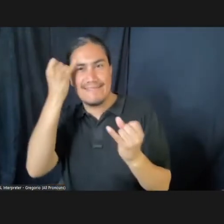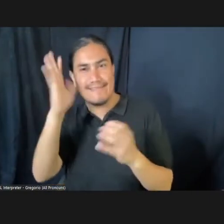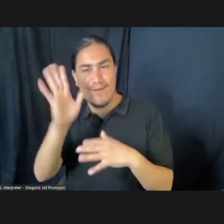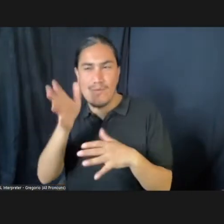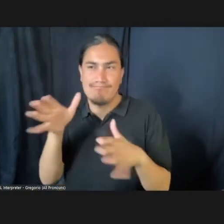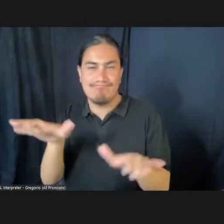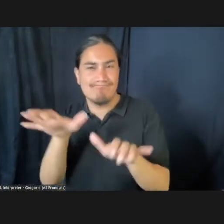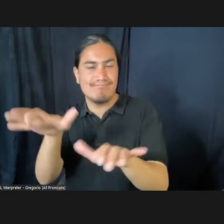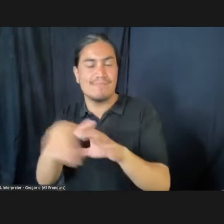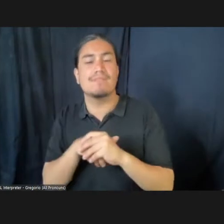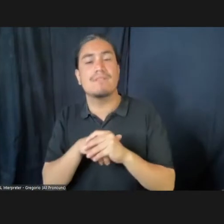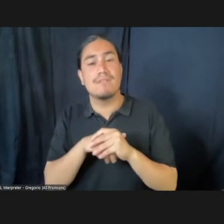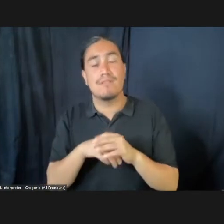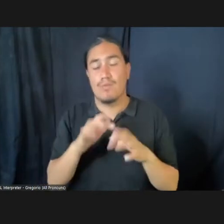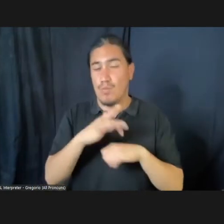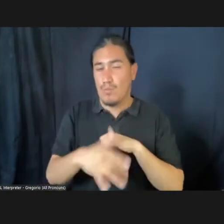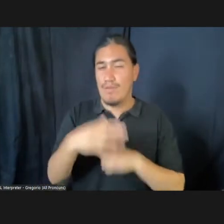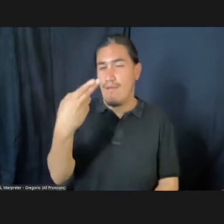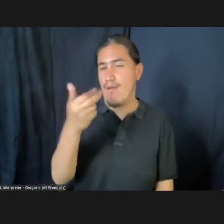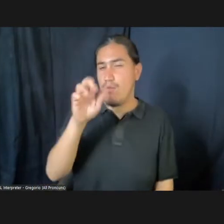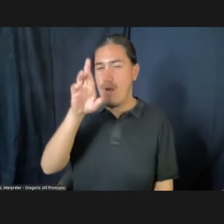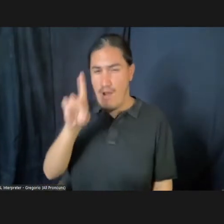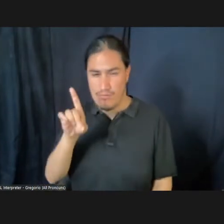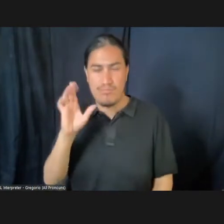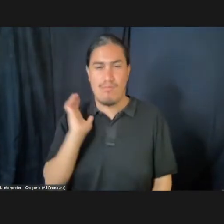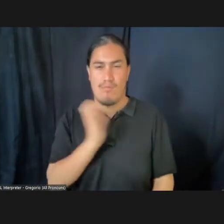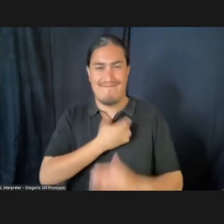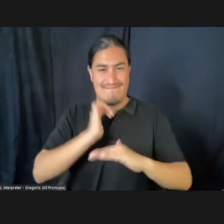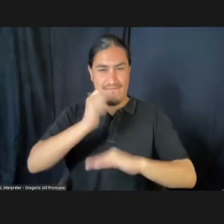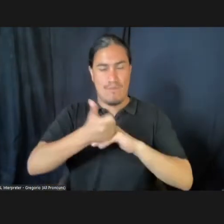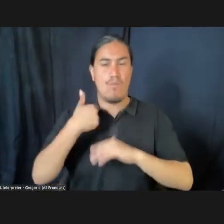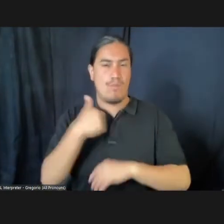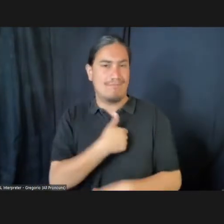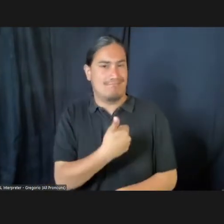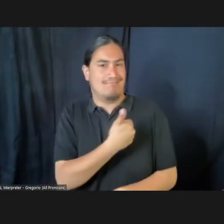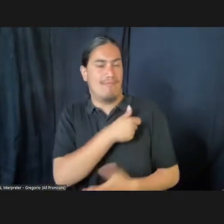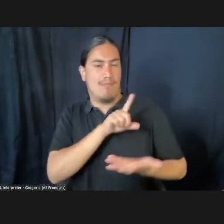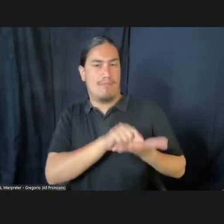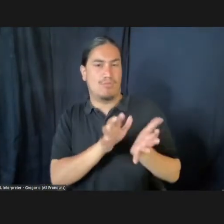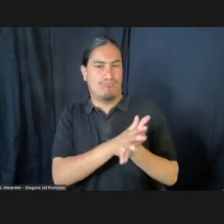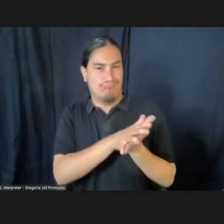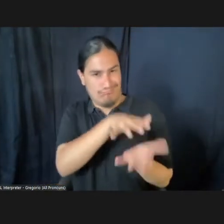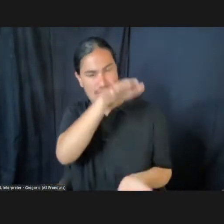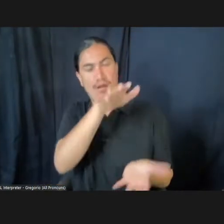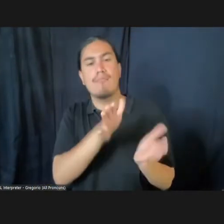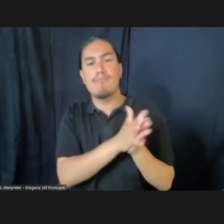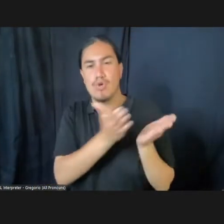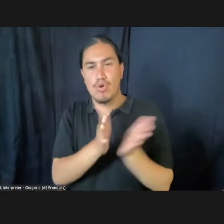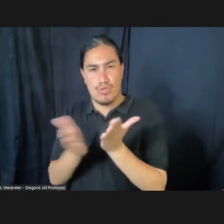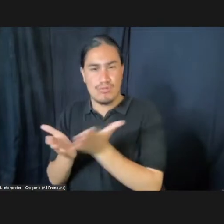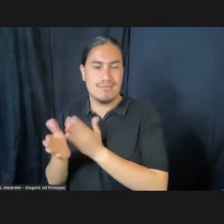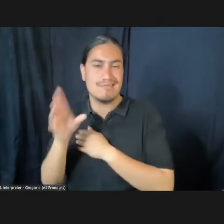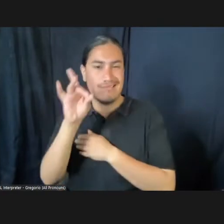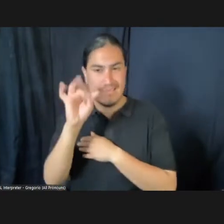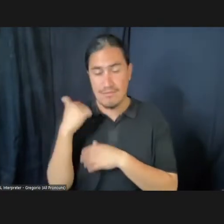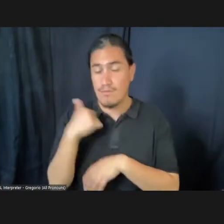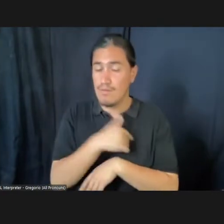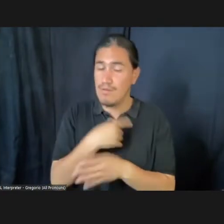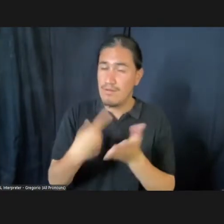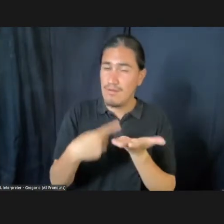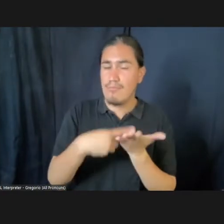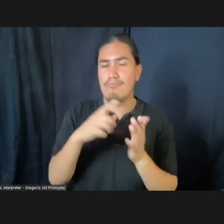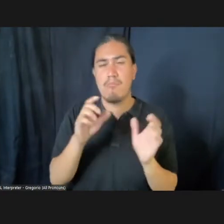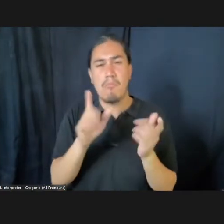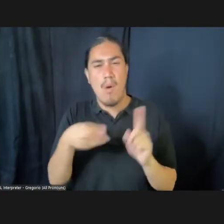While early in HowlRound's founding, we self-published a handful of books, and we talked about the possibility of